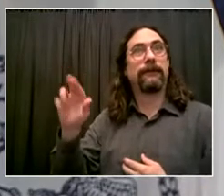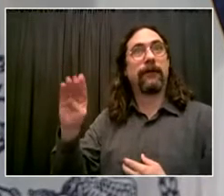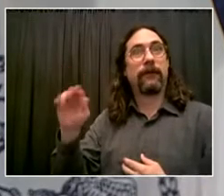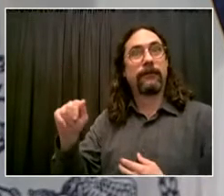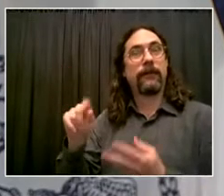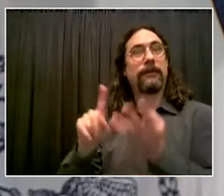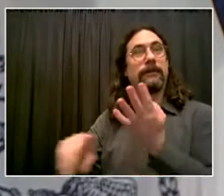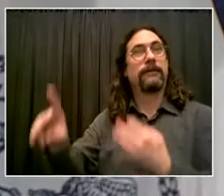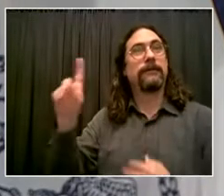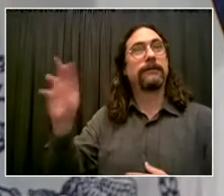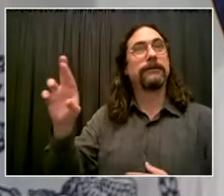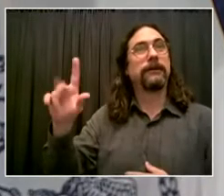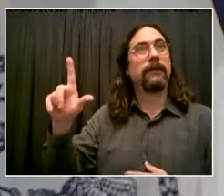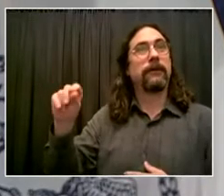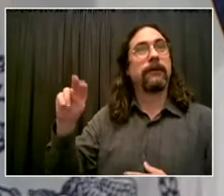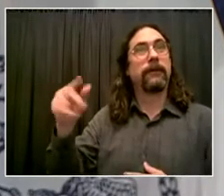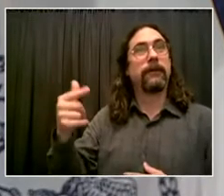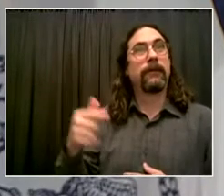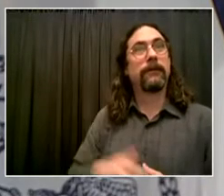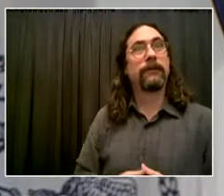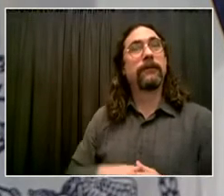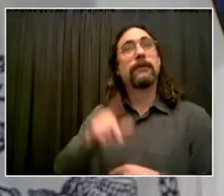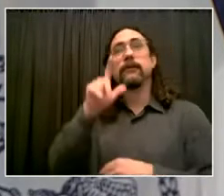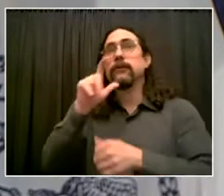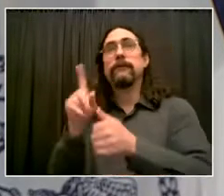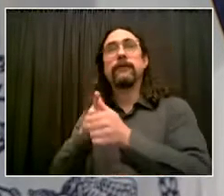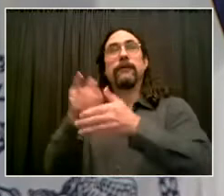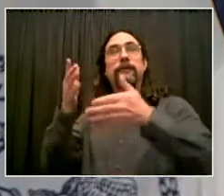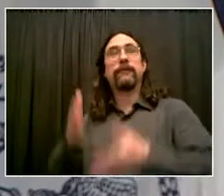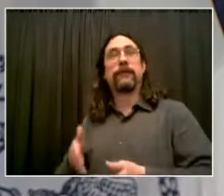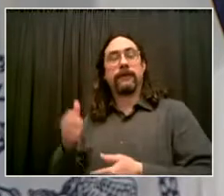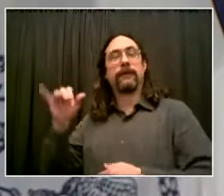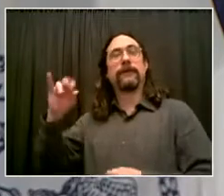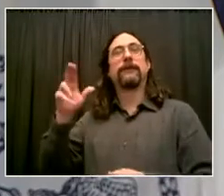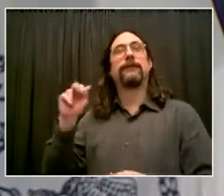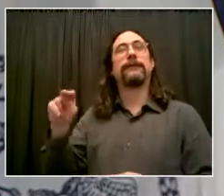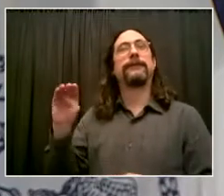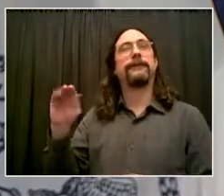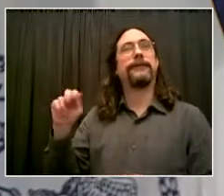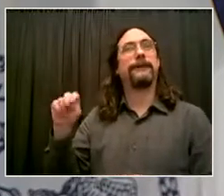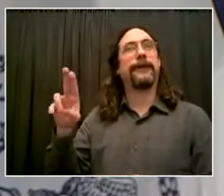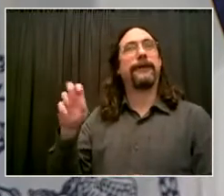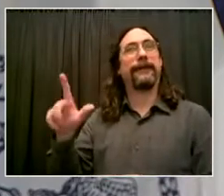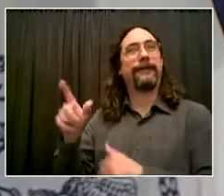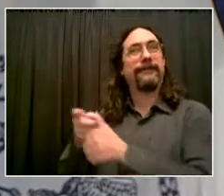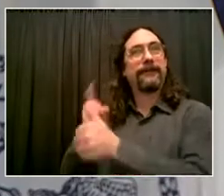Good morning, Mr. Mayor. How are you? Good, Juan Manuel. How you been? Very good, thank you.